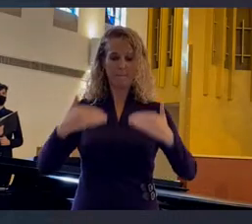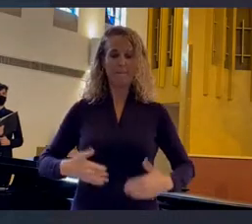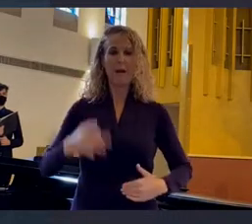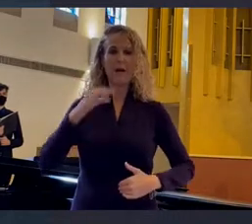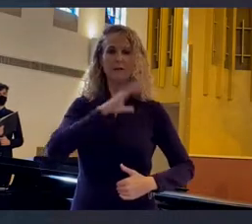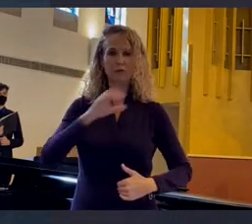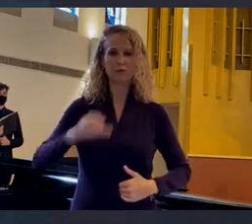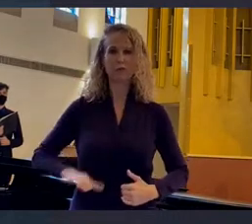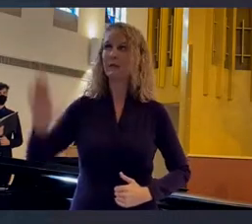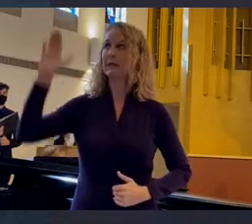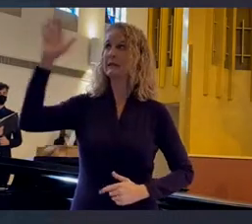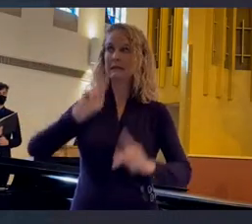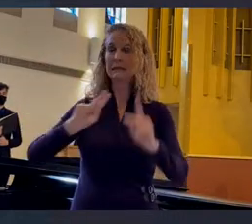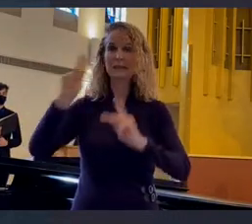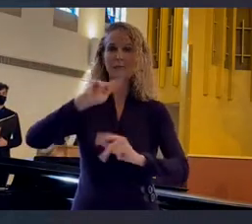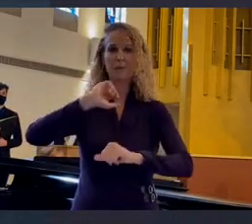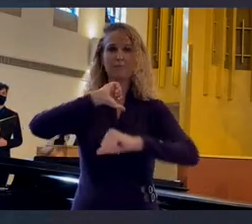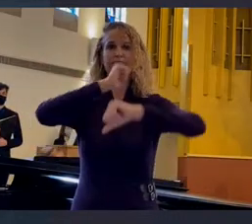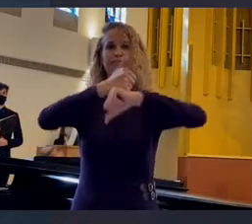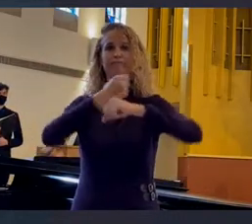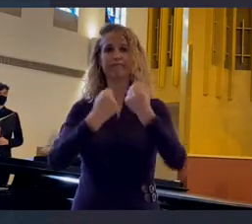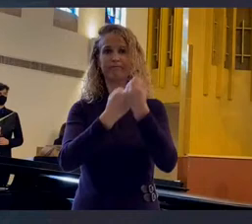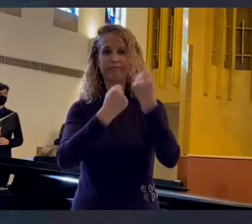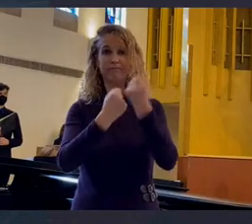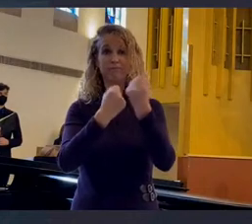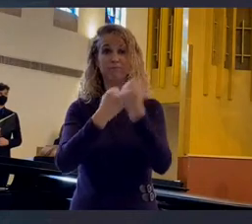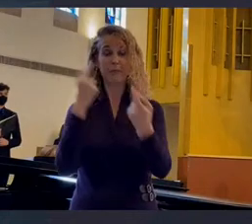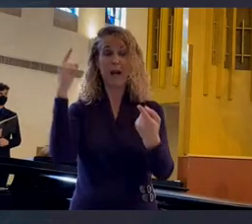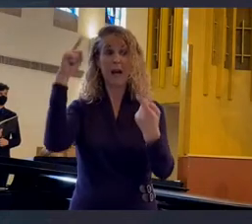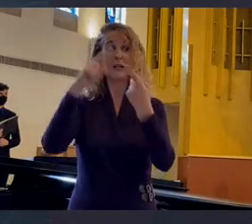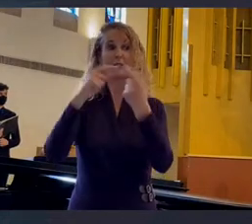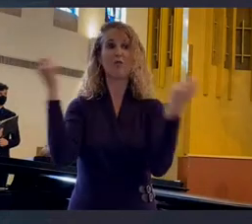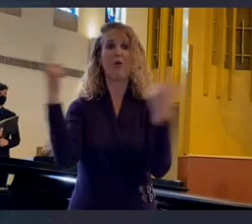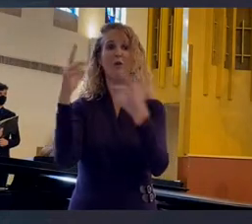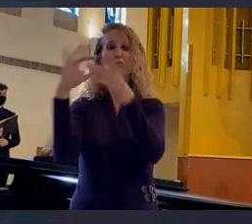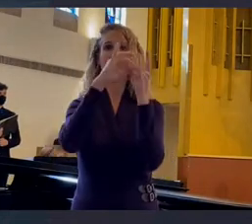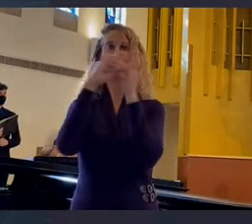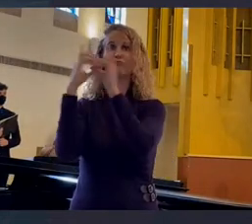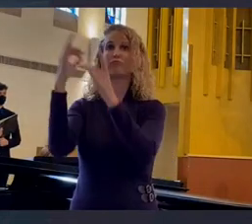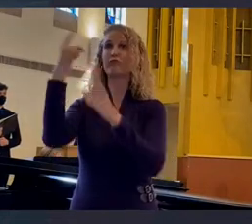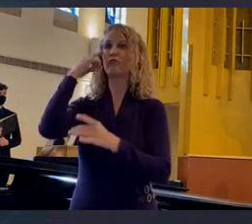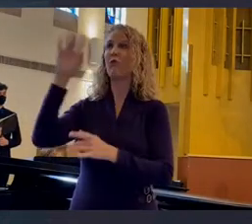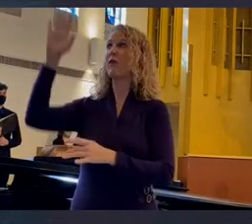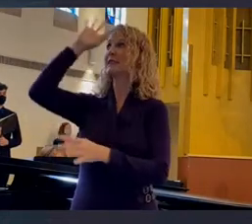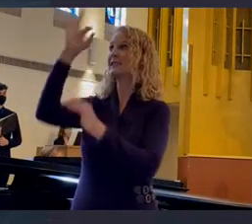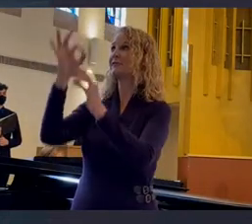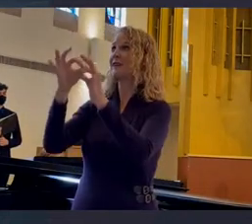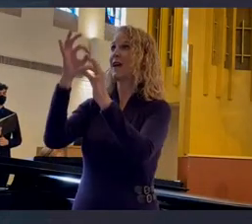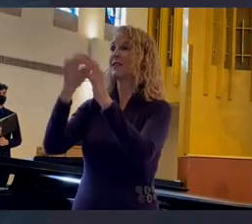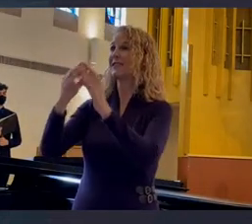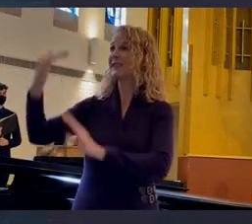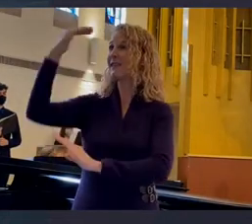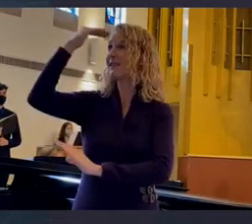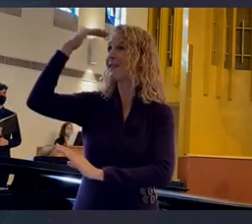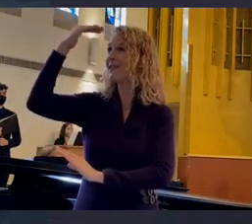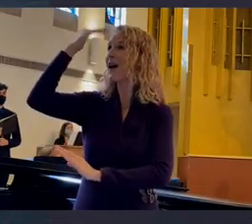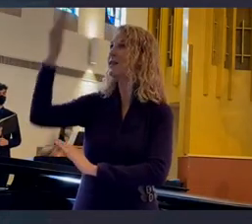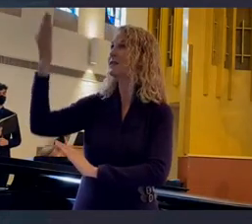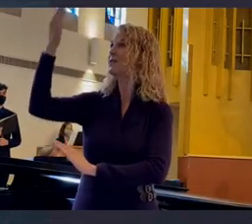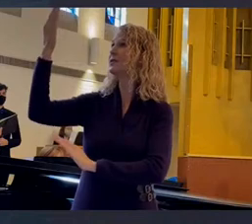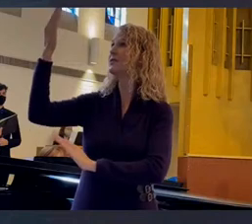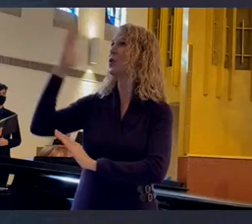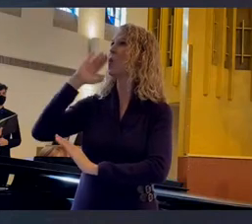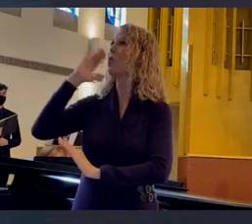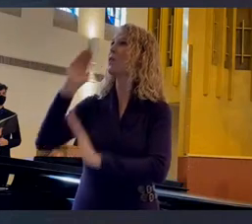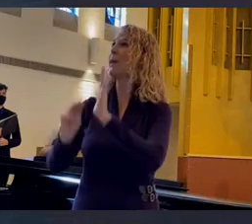of Christ, until we all attain to the unity of faith and knowledge of the Son of God,